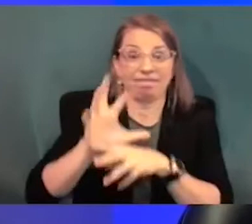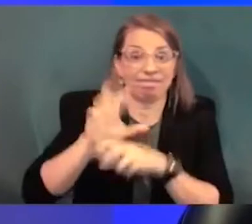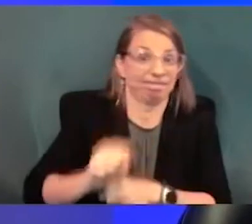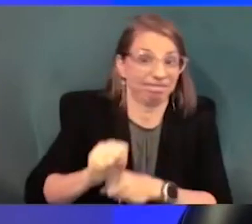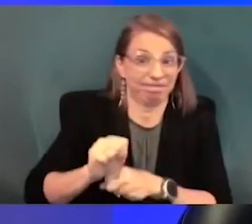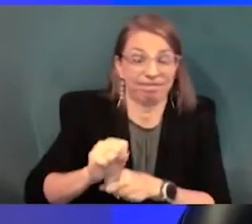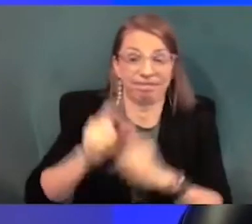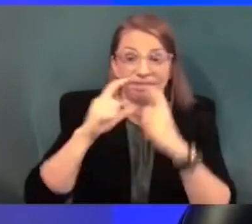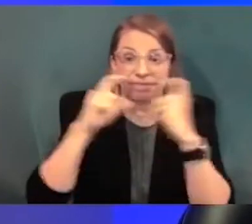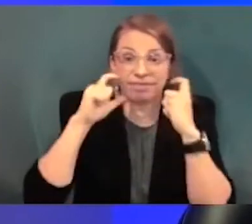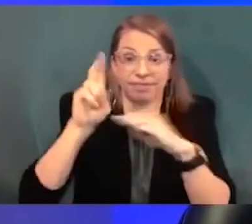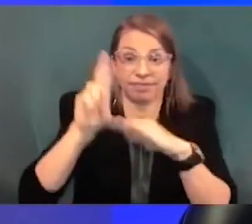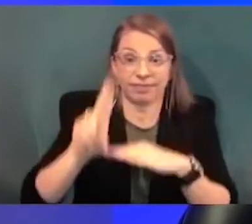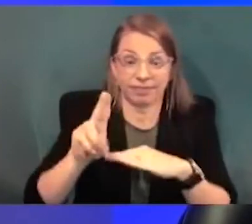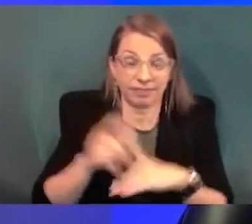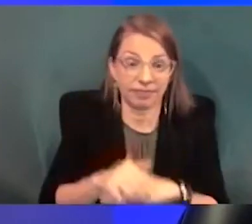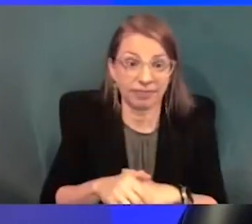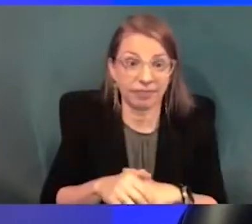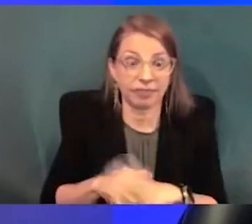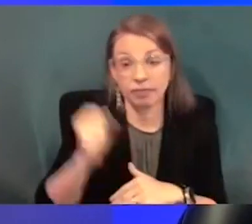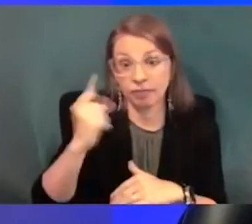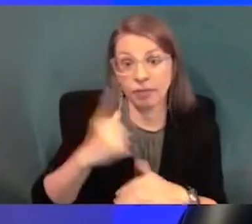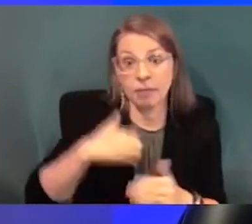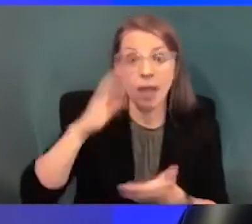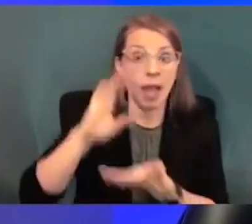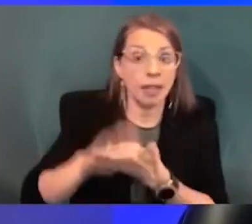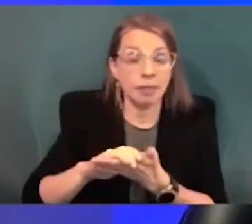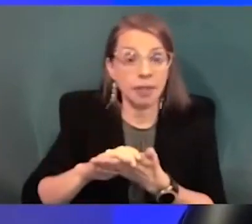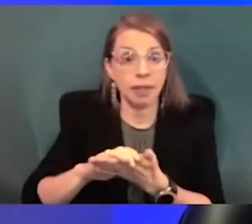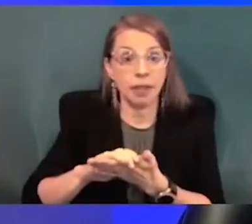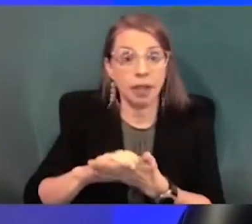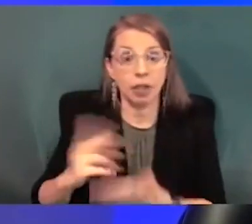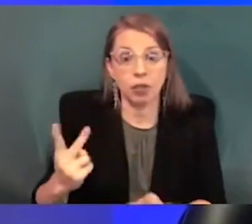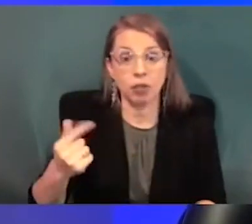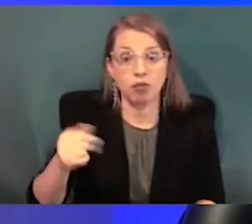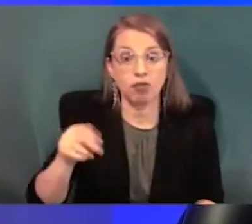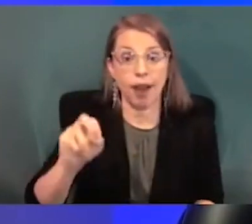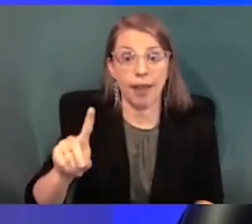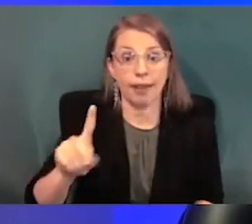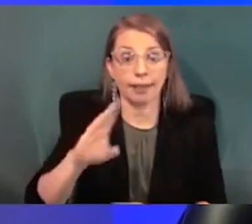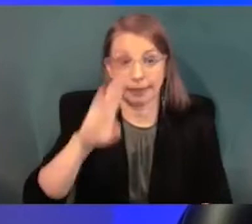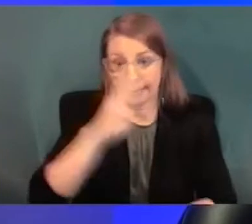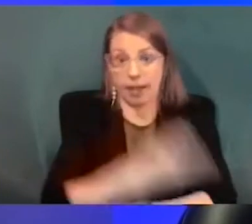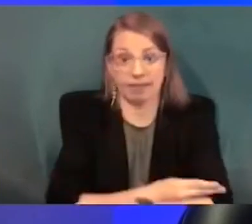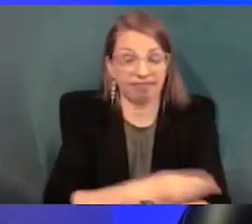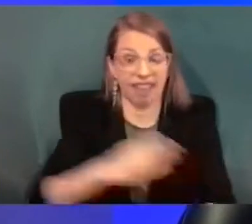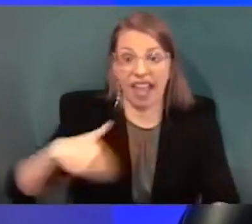Actually, other than my husband and 2 grandsons, hadn't been in a car with anybody